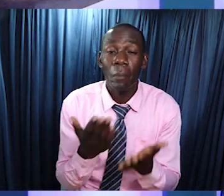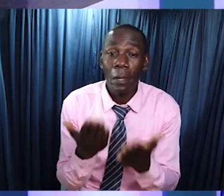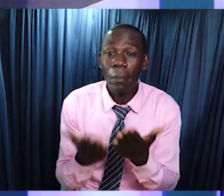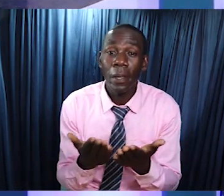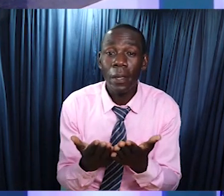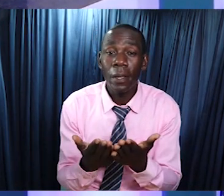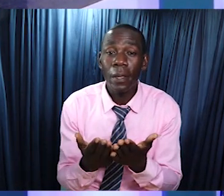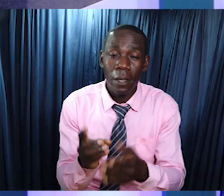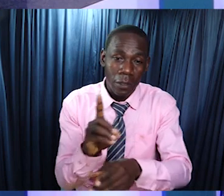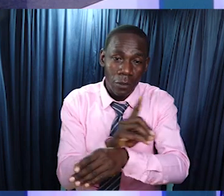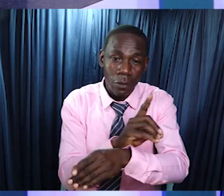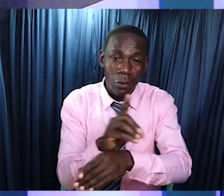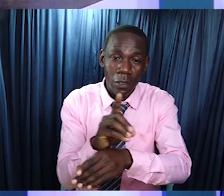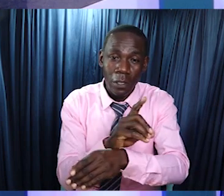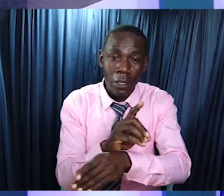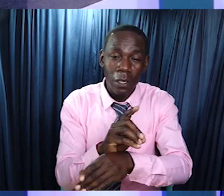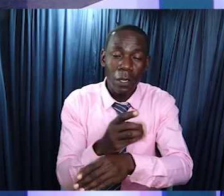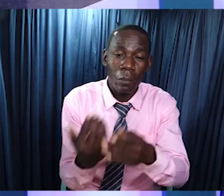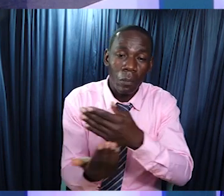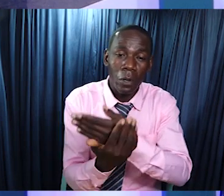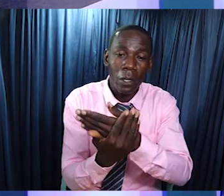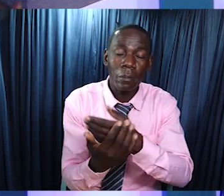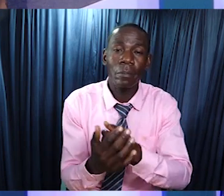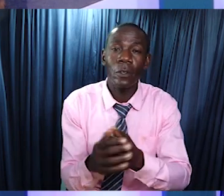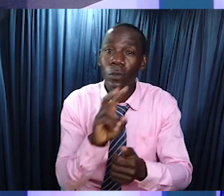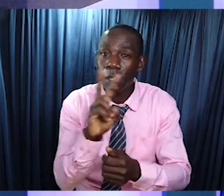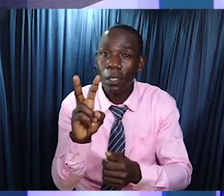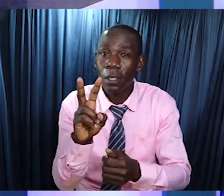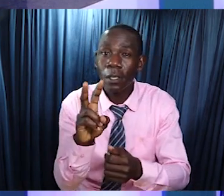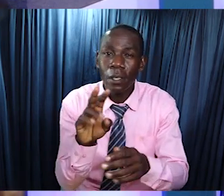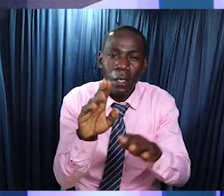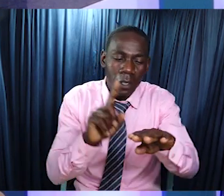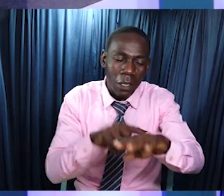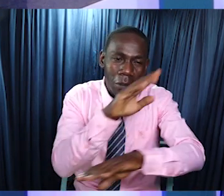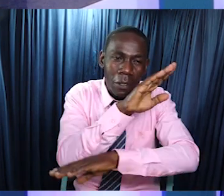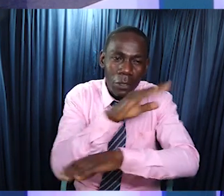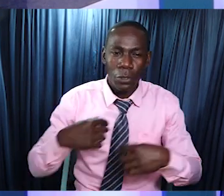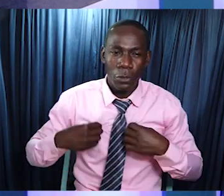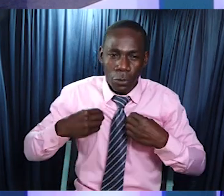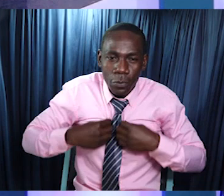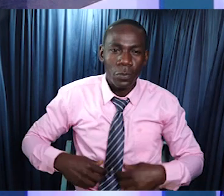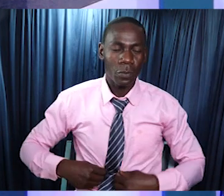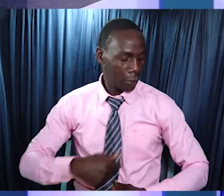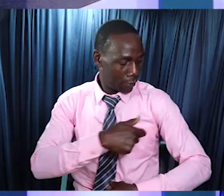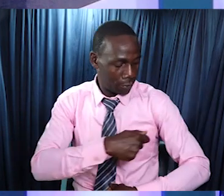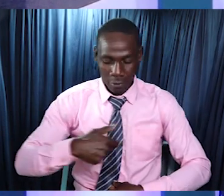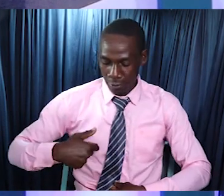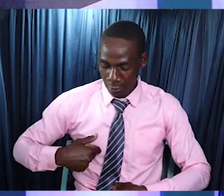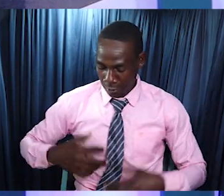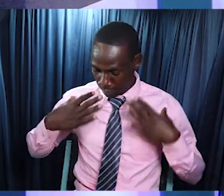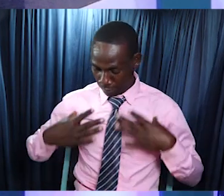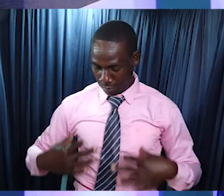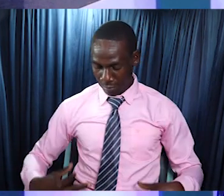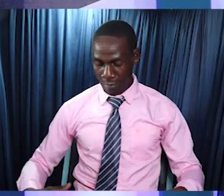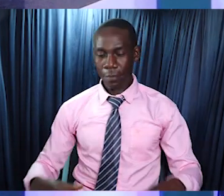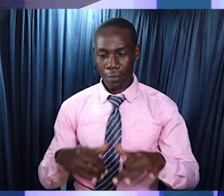Pengine duty yao ni maybe asubuhi. Their duty is the following morning. Unaona jioni jioni wamejishasha. In the evening they perfume themselves. Wamevaa marinda ya